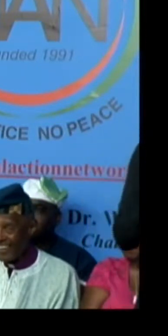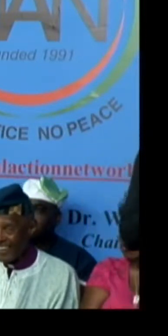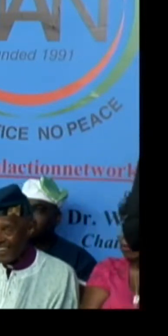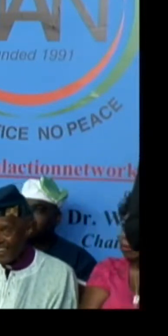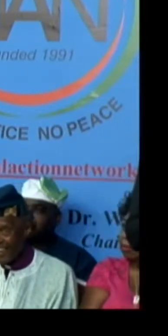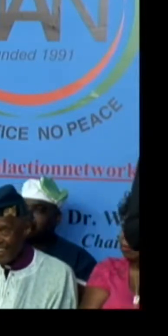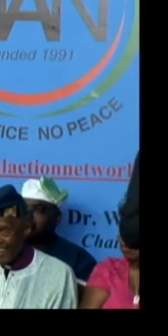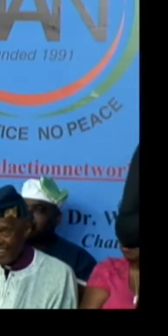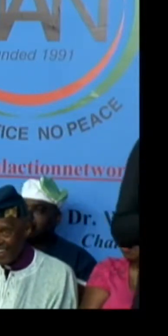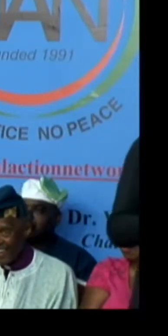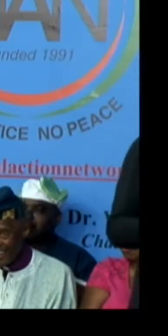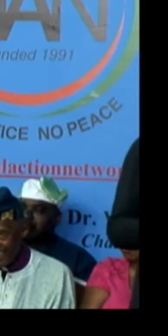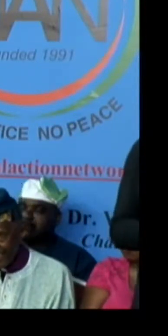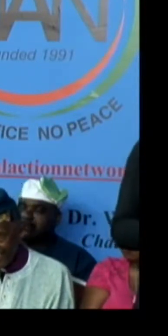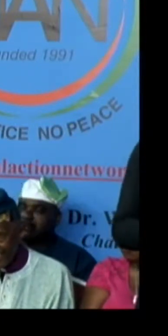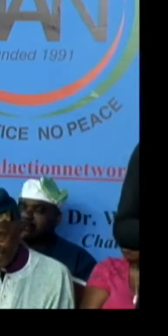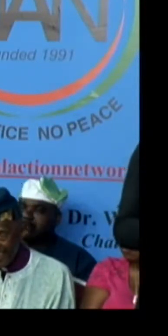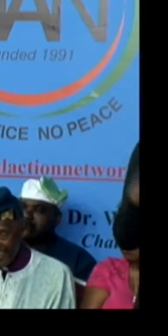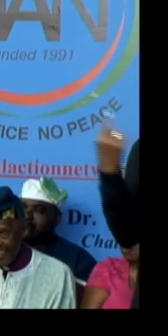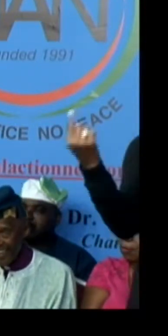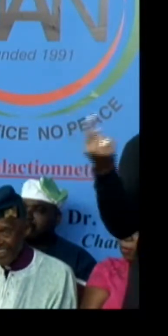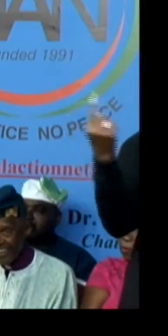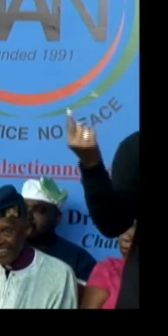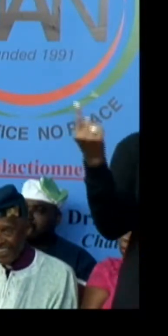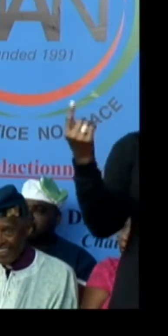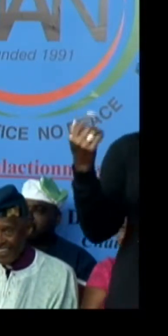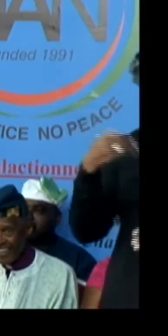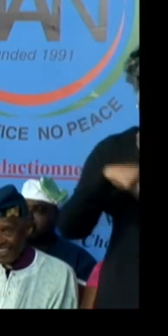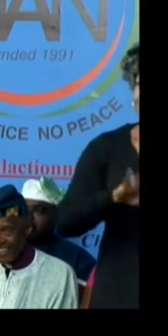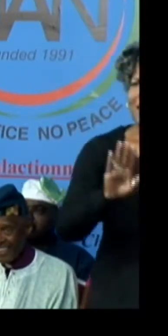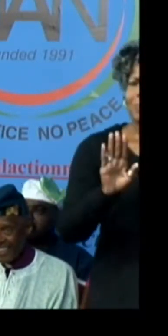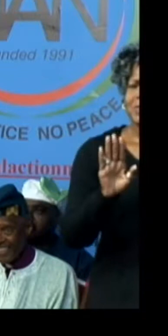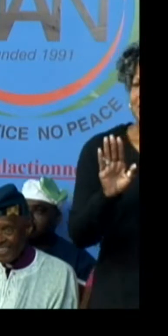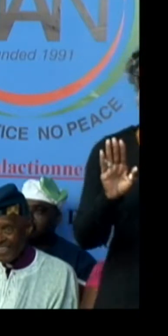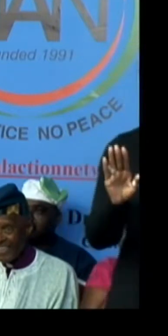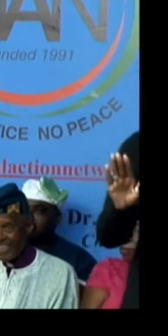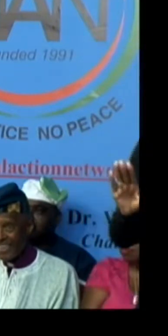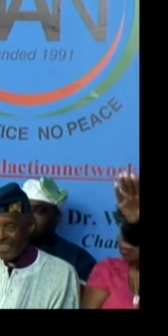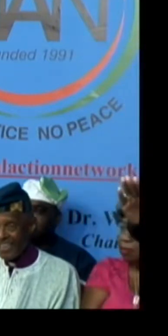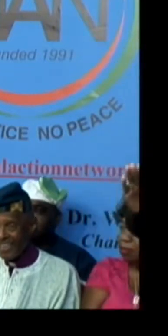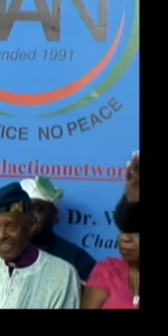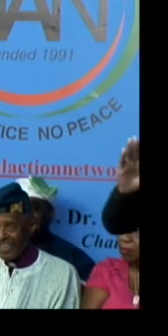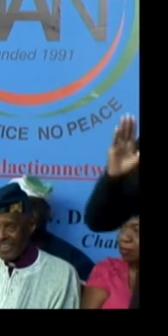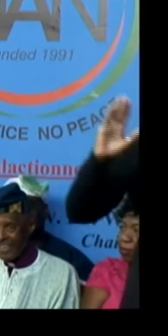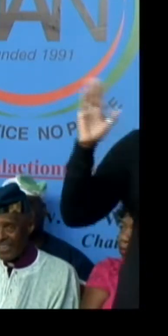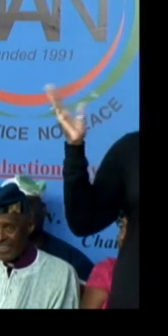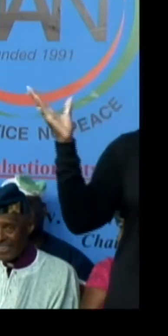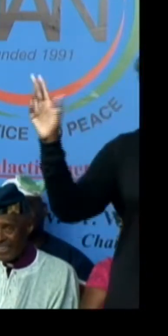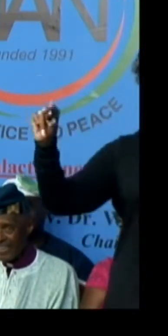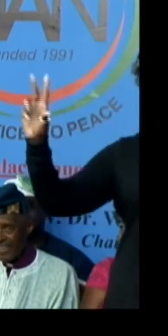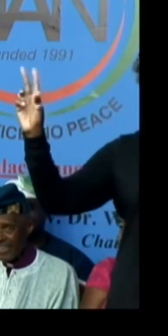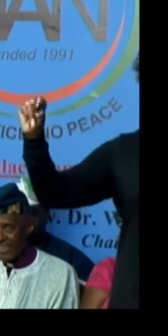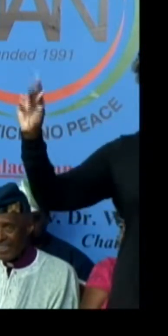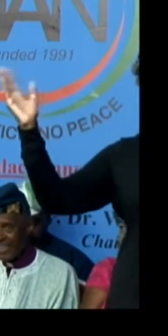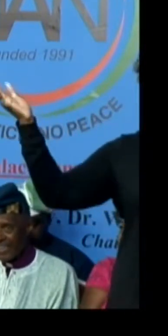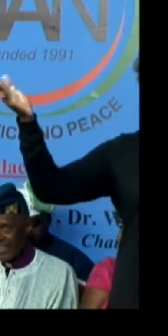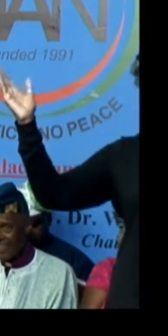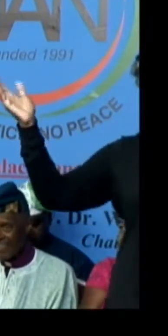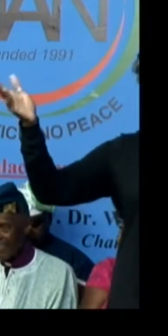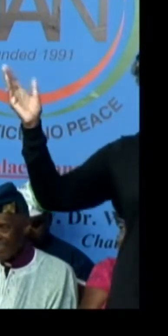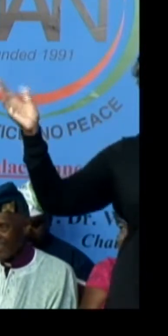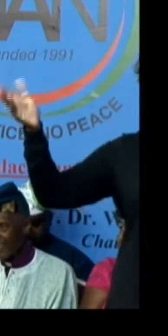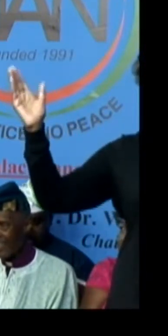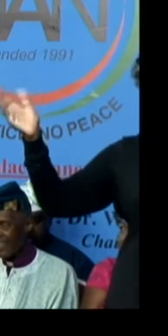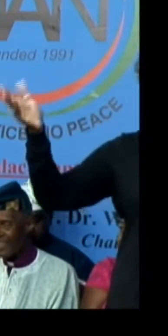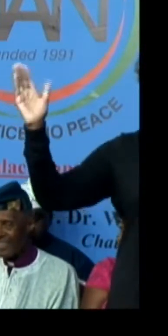Homeboy come in one day talking mess, calling cussing report out. Yes. This is the standard you set for our children?